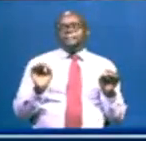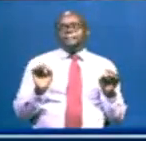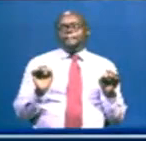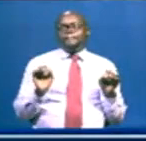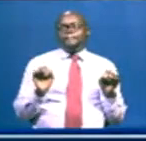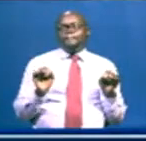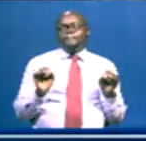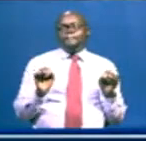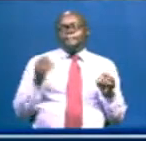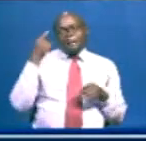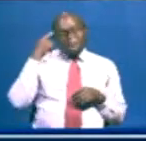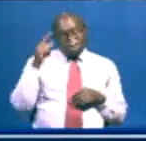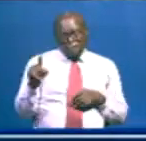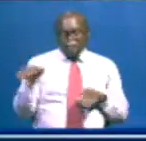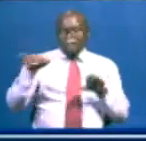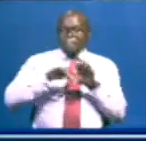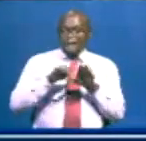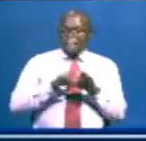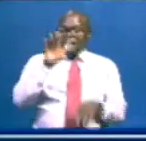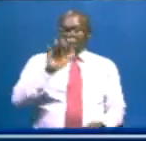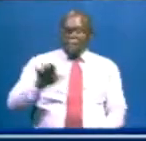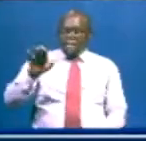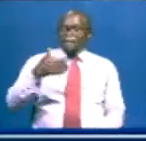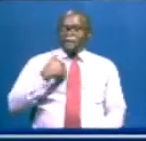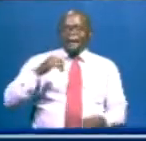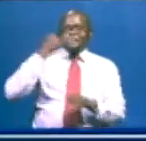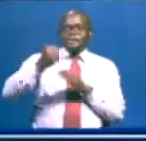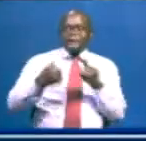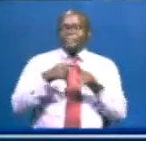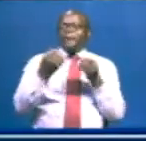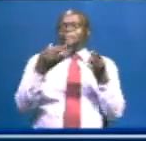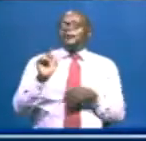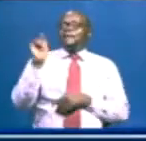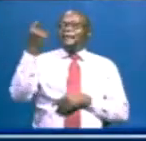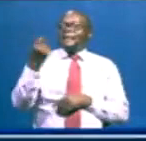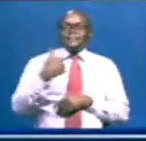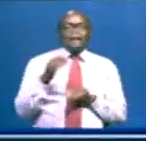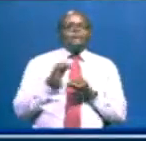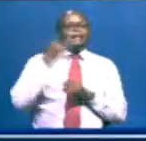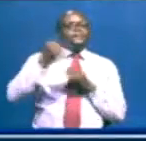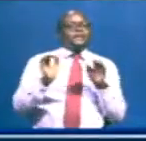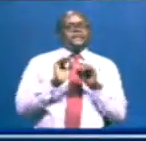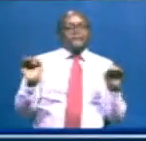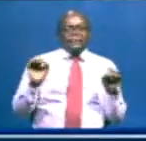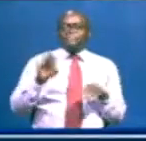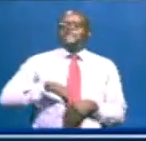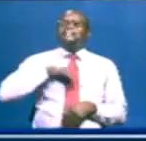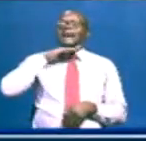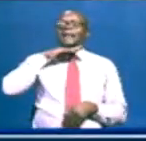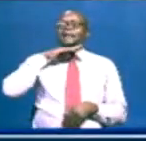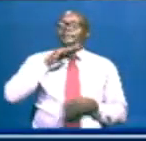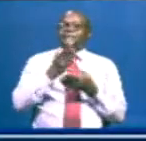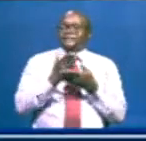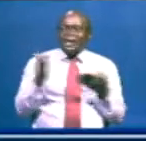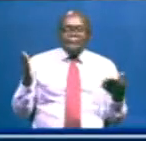Of course, for a member of parliament, we have insurance. But there are so many Kenyans, Mr. Speaker, that are losing their life. Some of them,